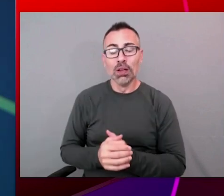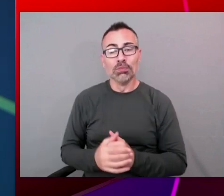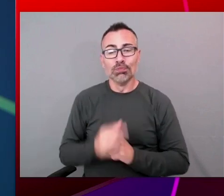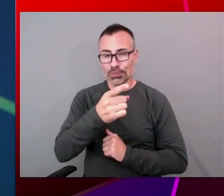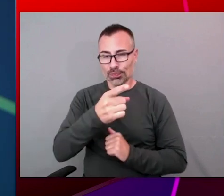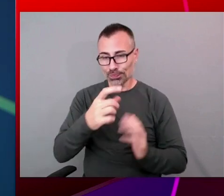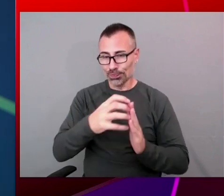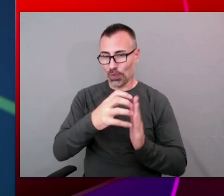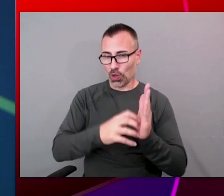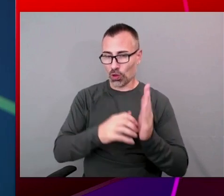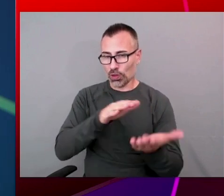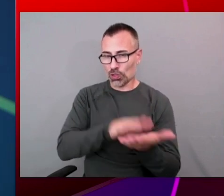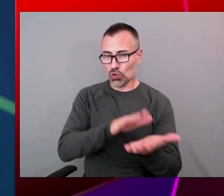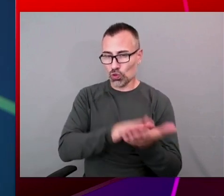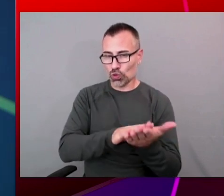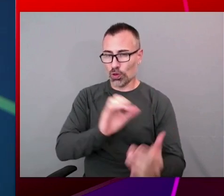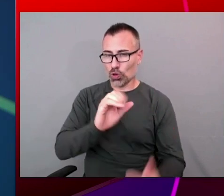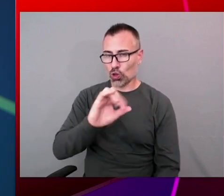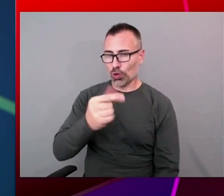We also